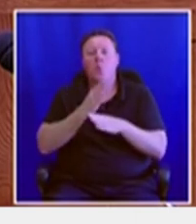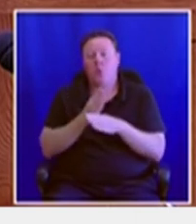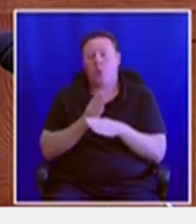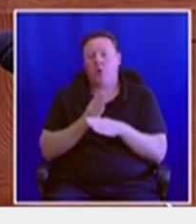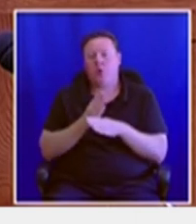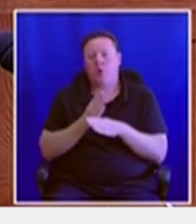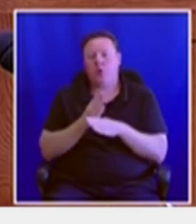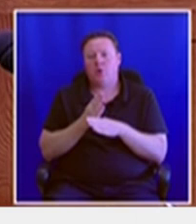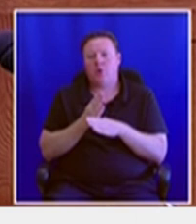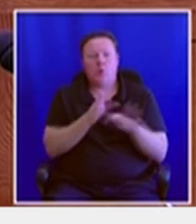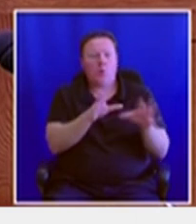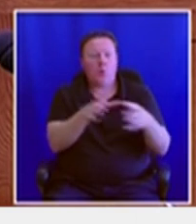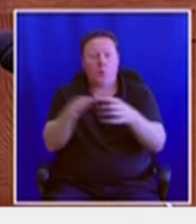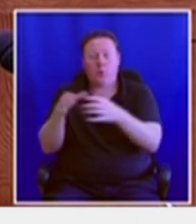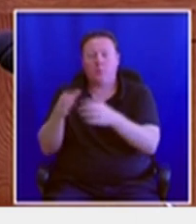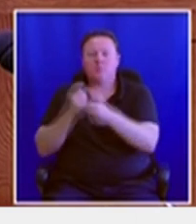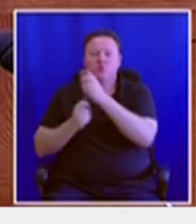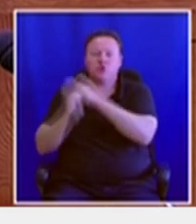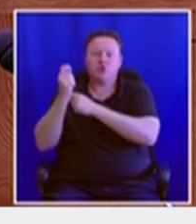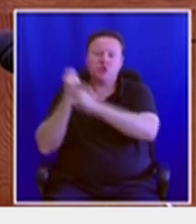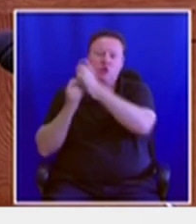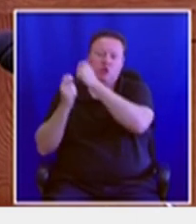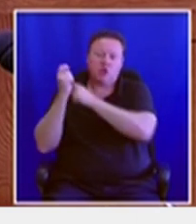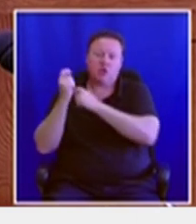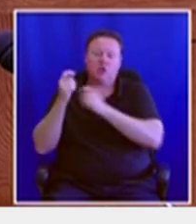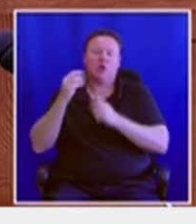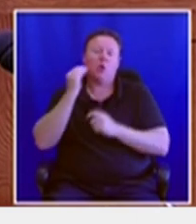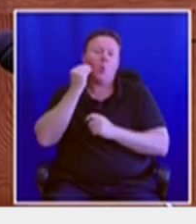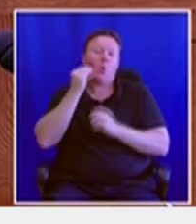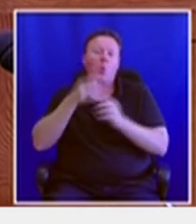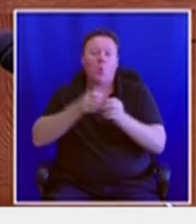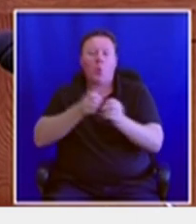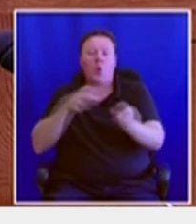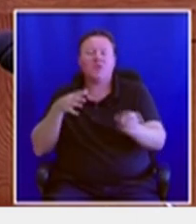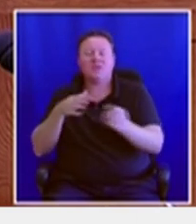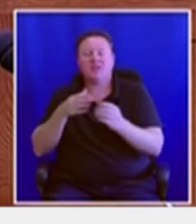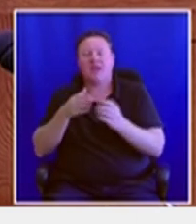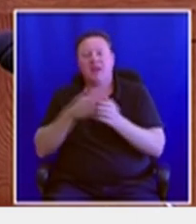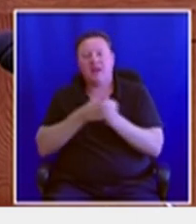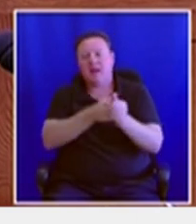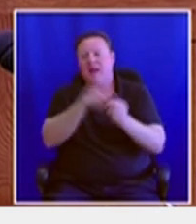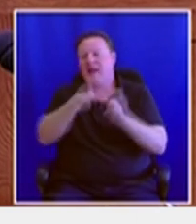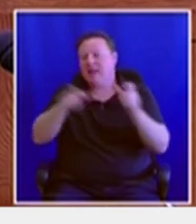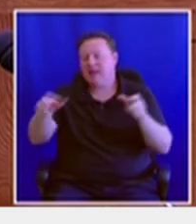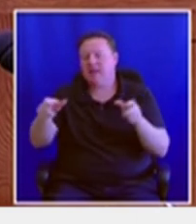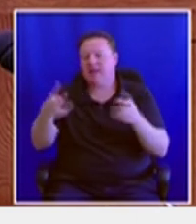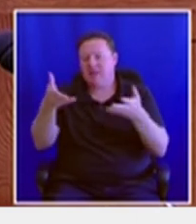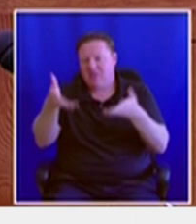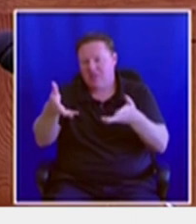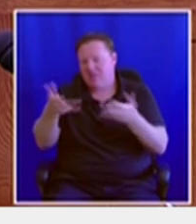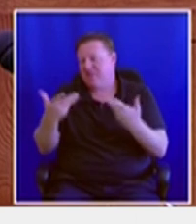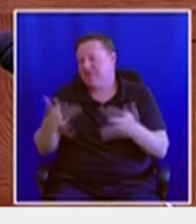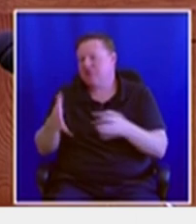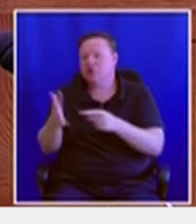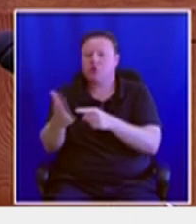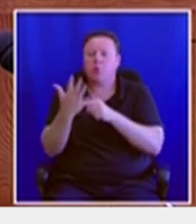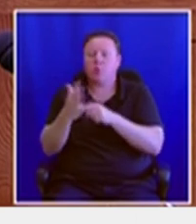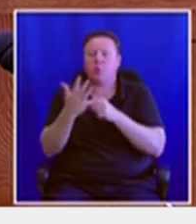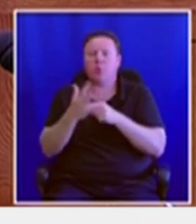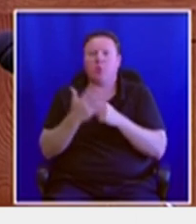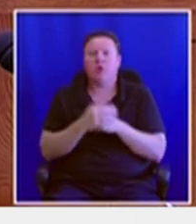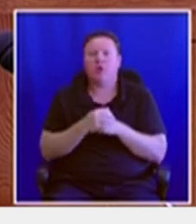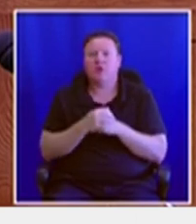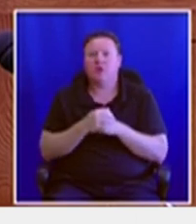institution of traditional and Khoi-San leadership has come up with in the form of